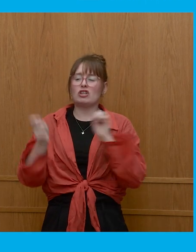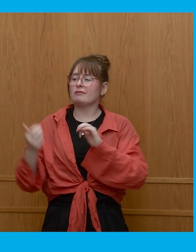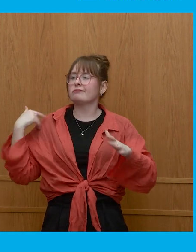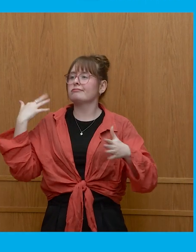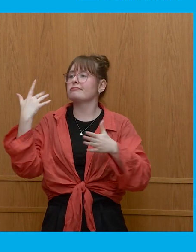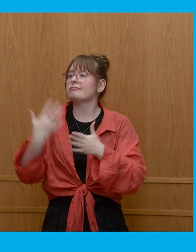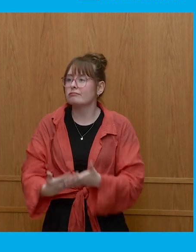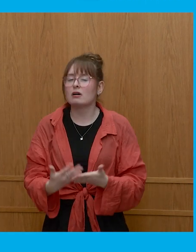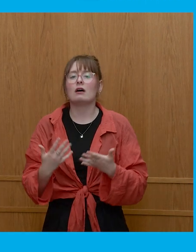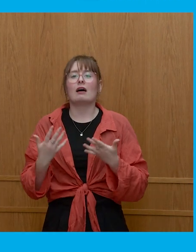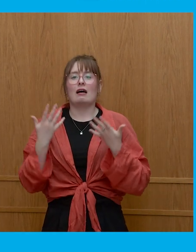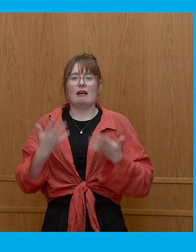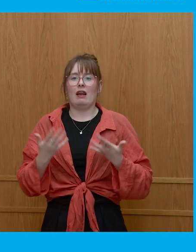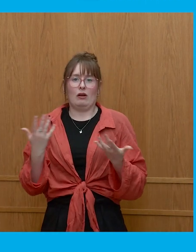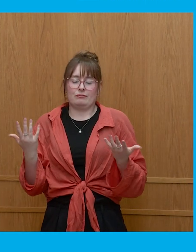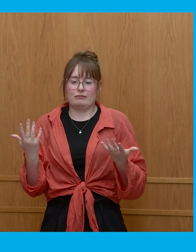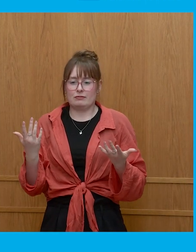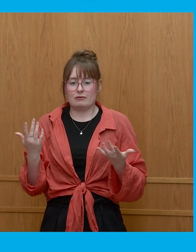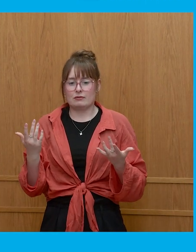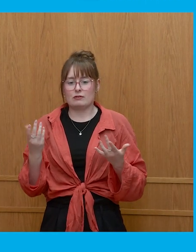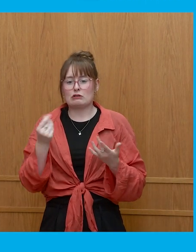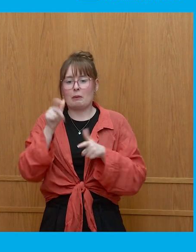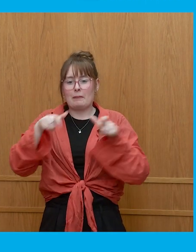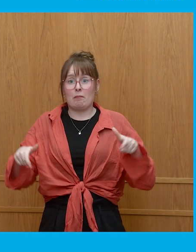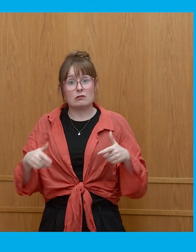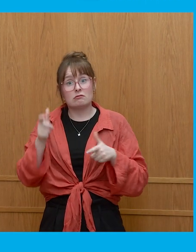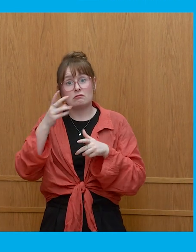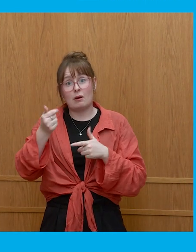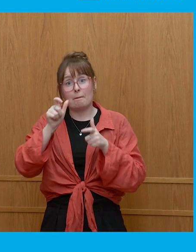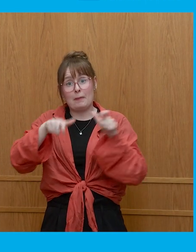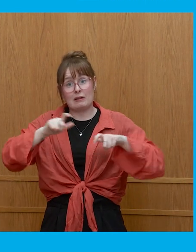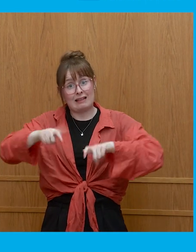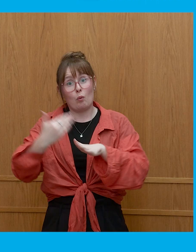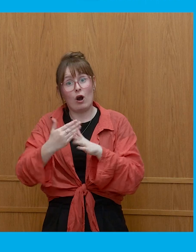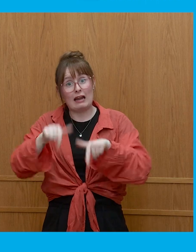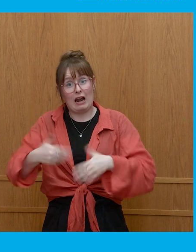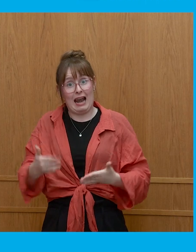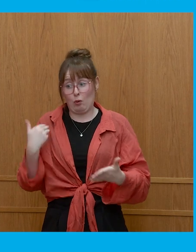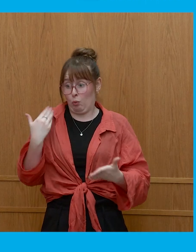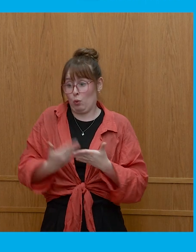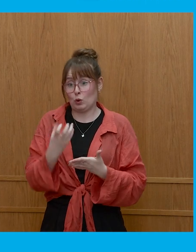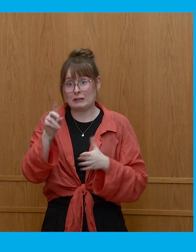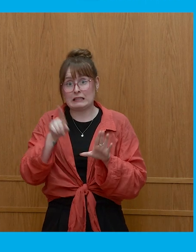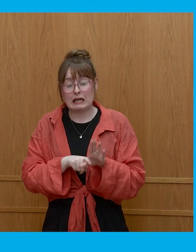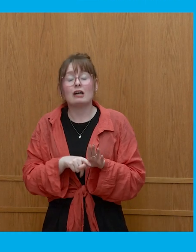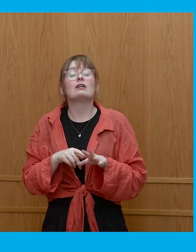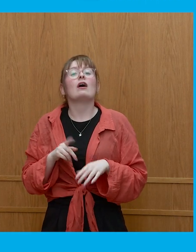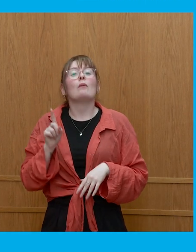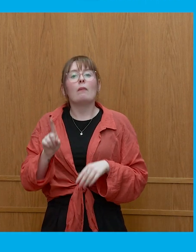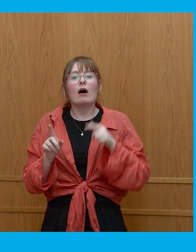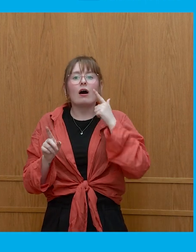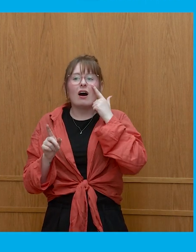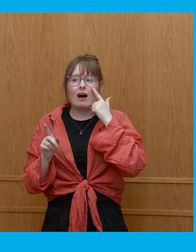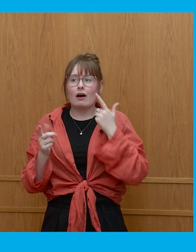who were against it at the time now love coming in here, and frankly some are still members and I can look them in the eye and say that to them,